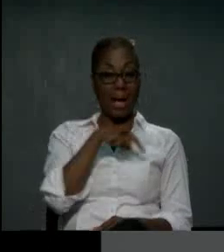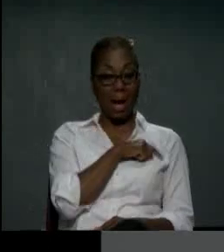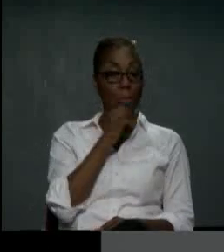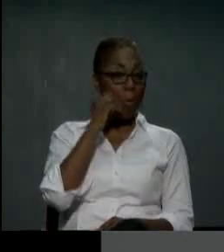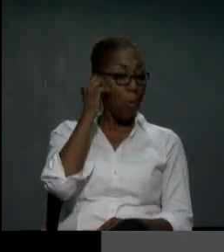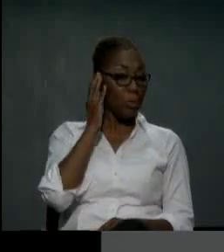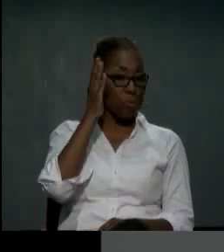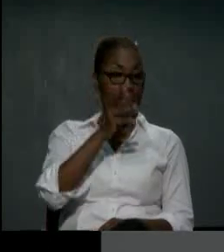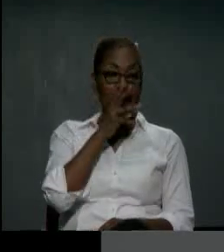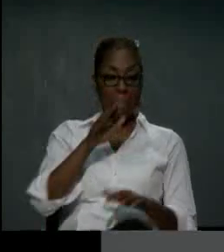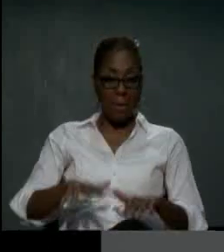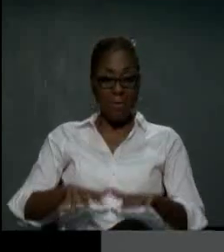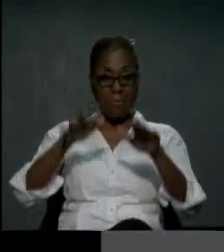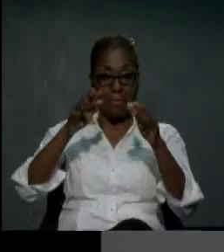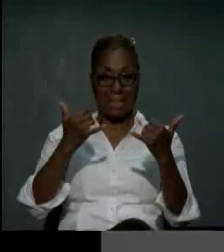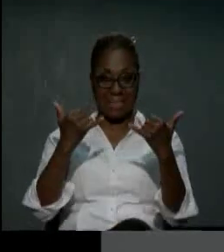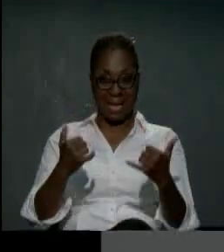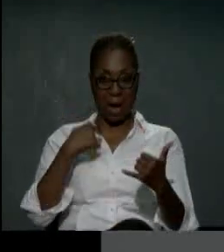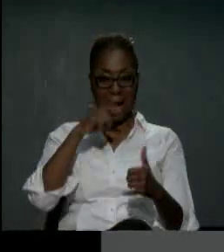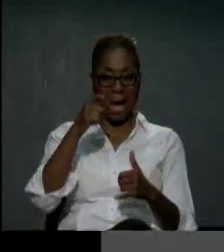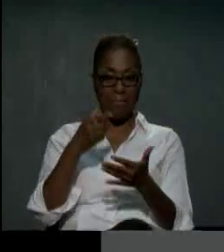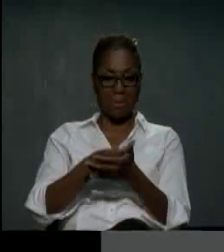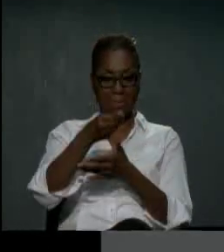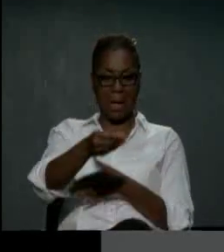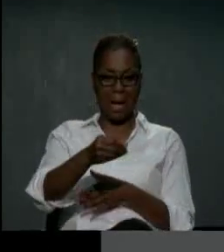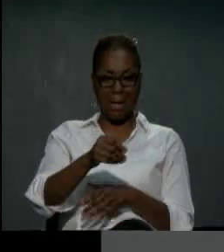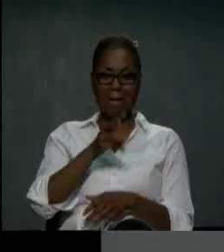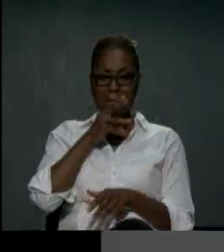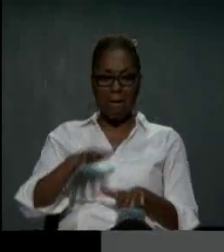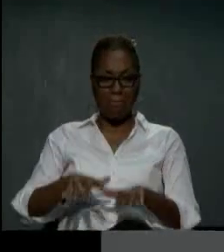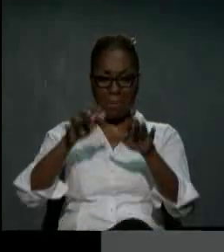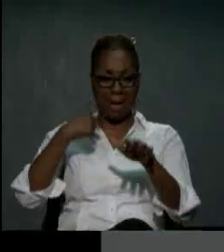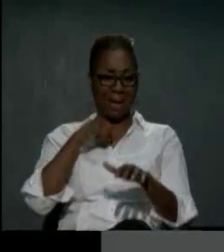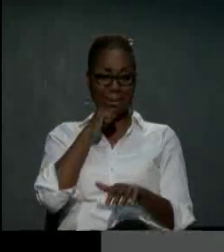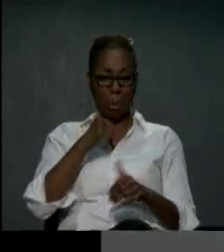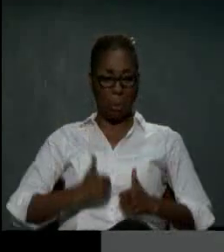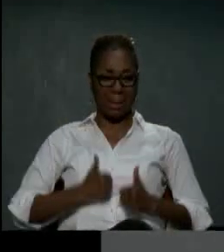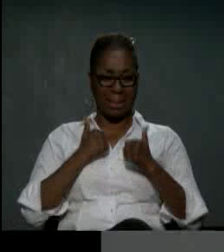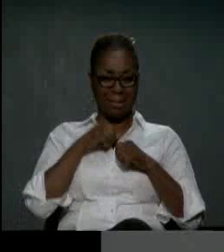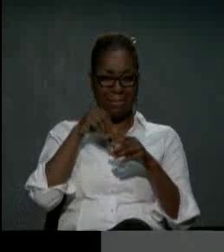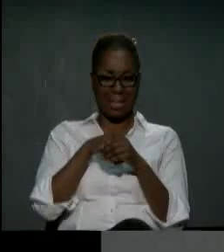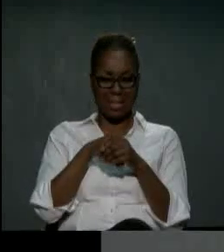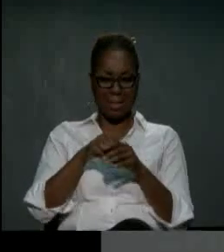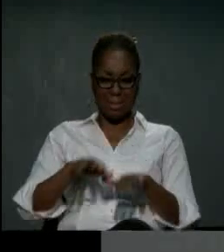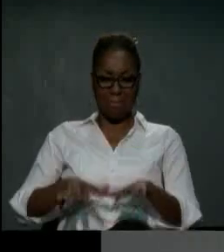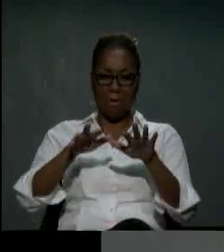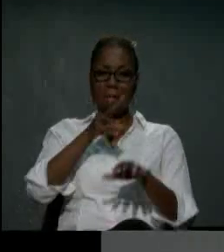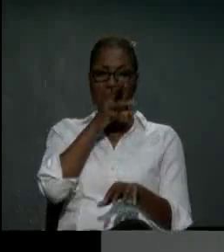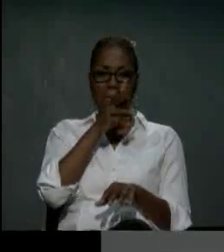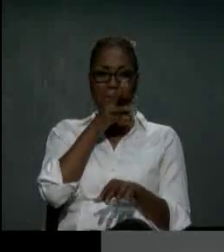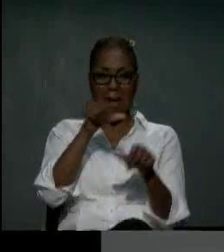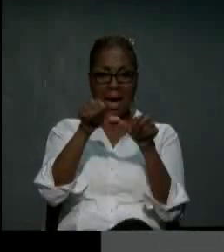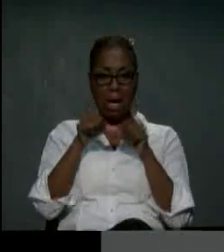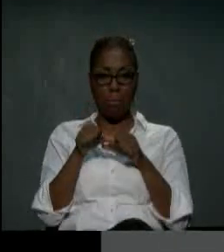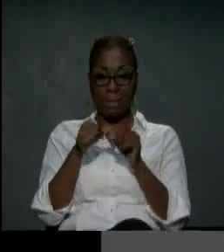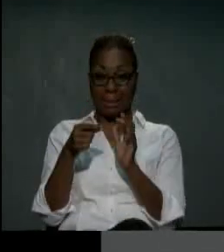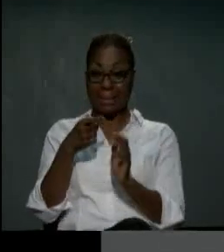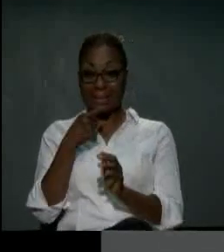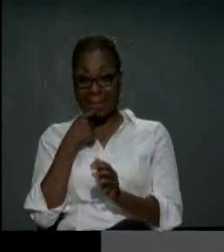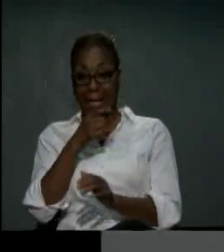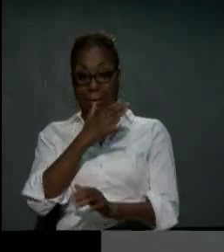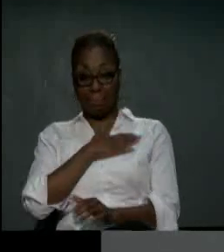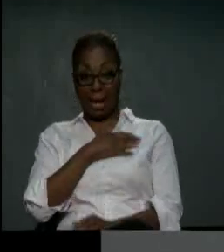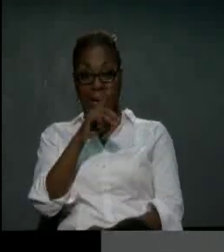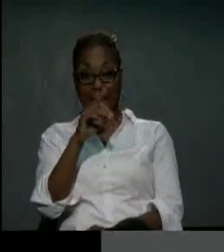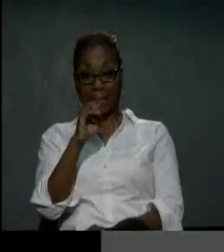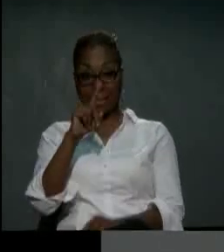buy flood insurance. I don't live in a floodplain, says my deed, but I have